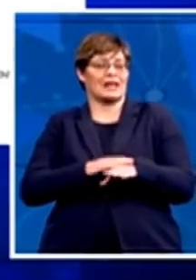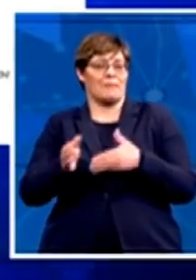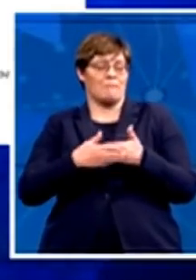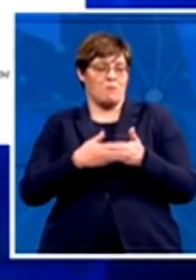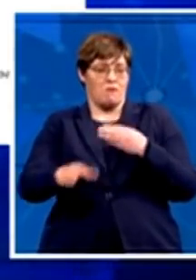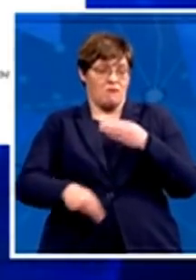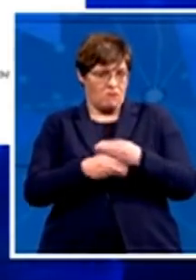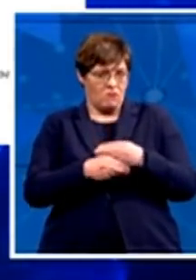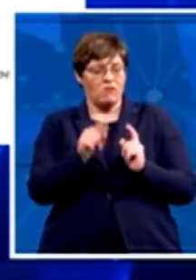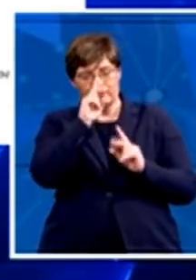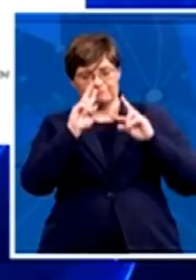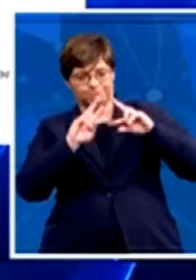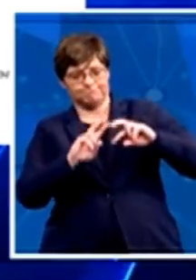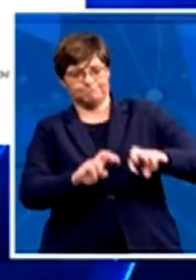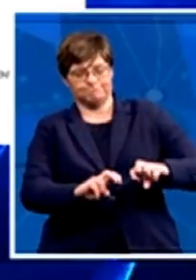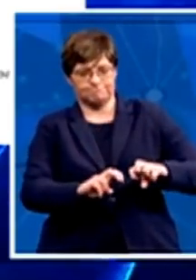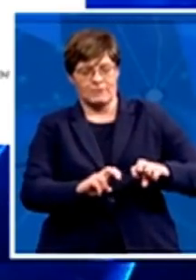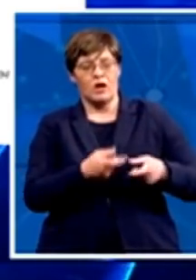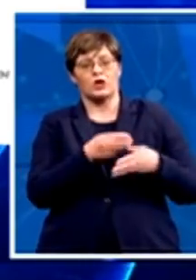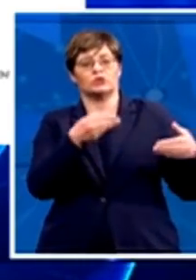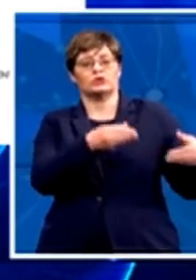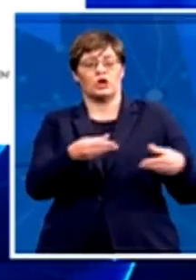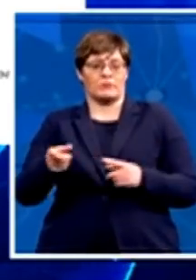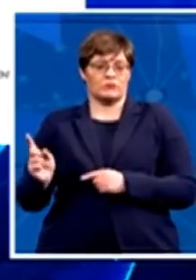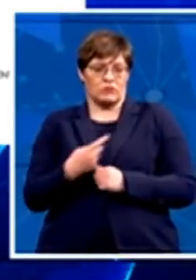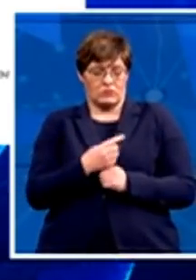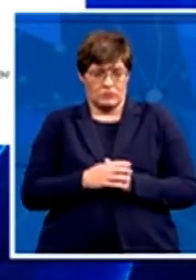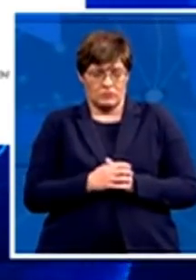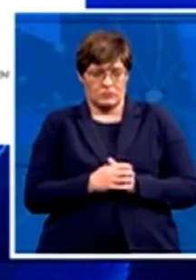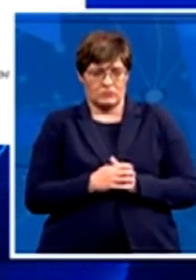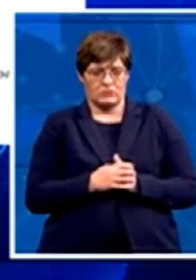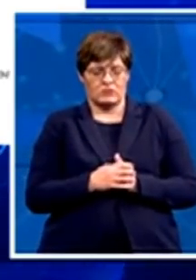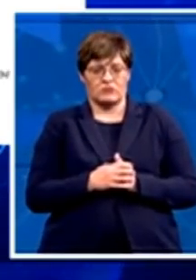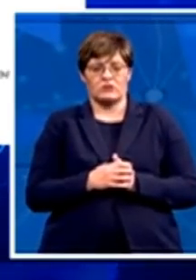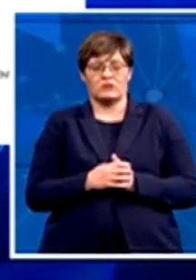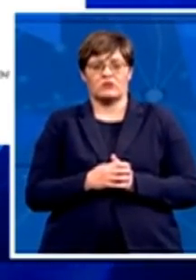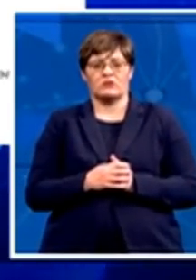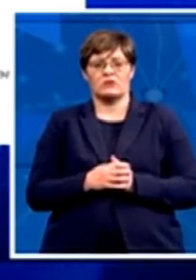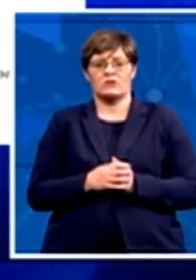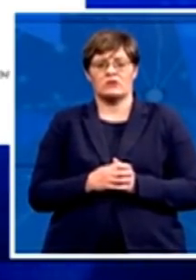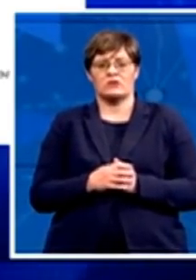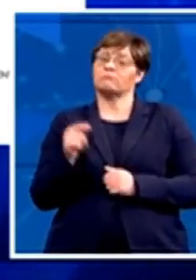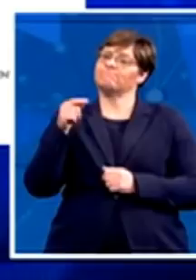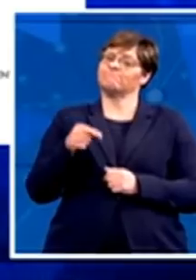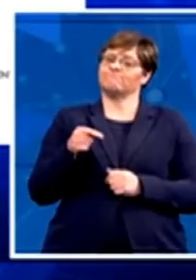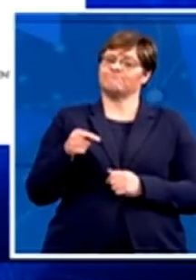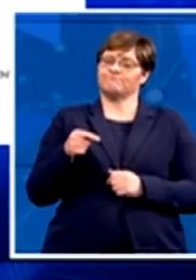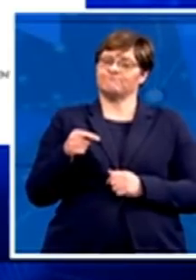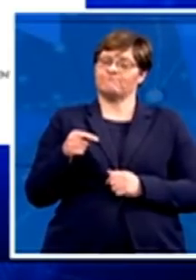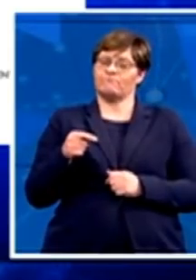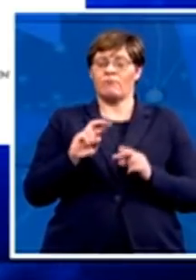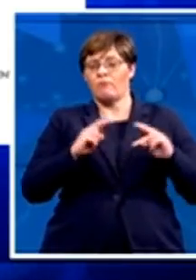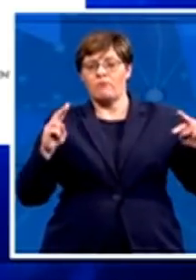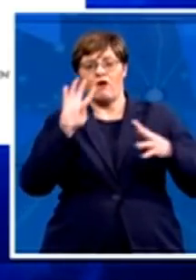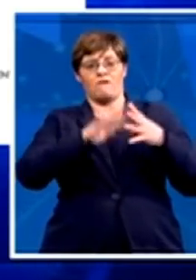all documents. And this is not to say, though, that this sort of format can't be managed. We